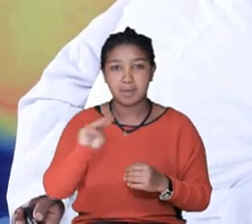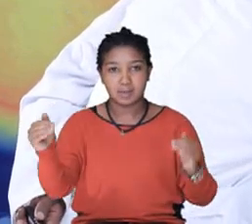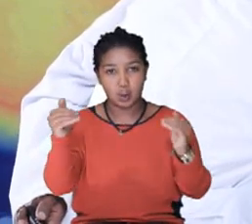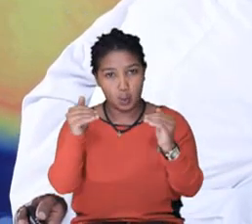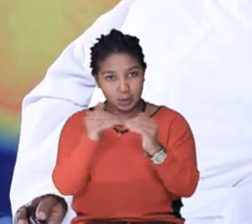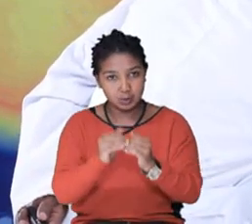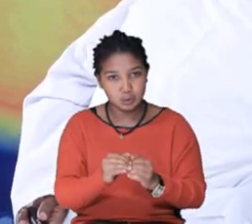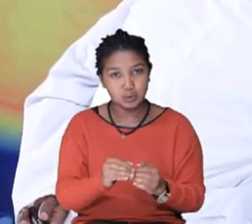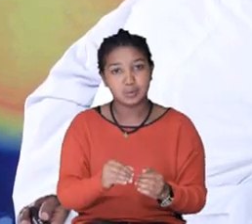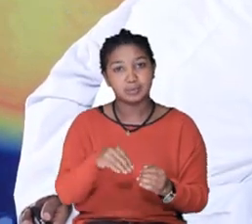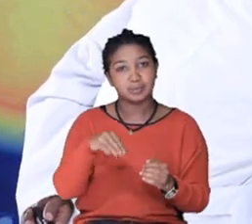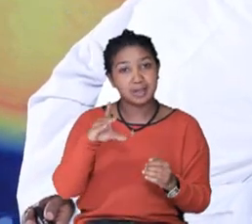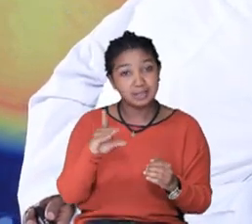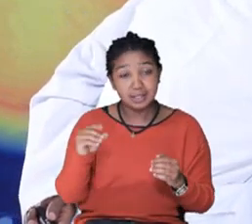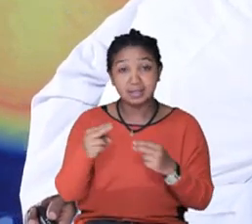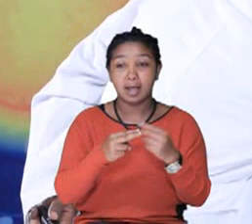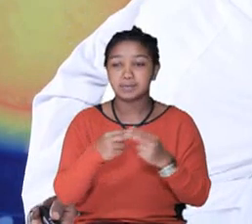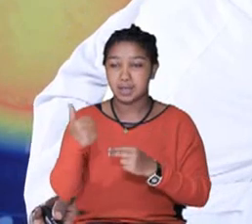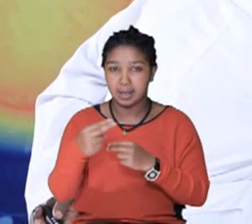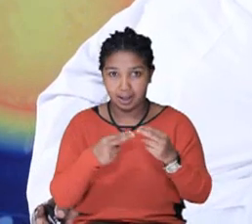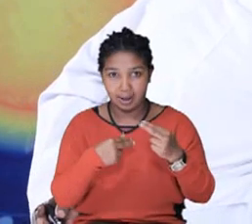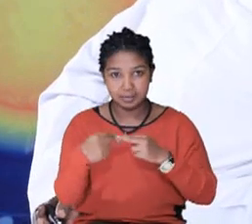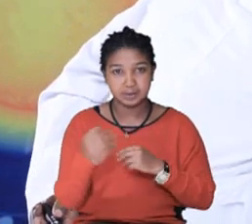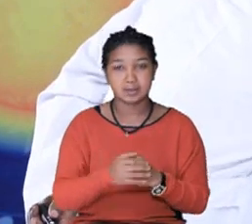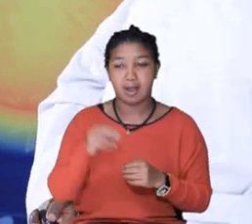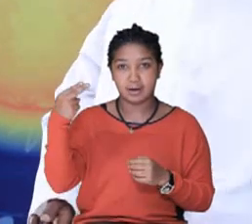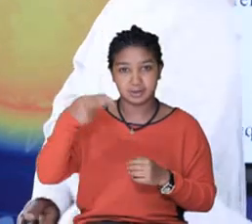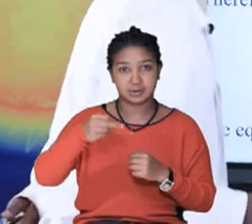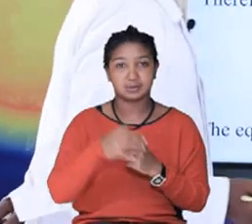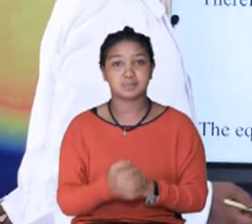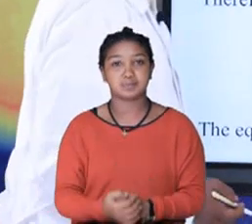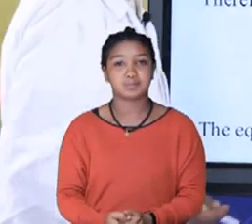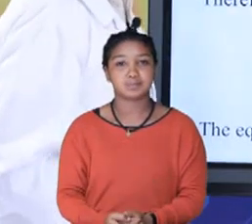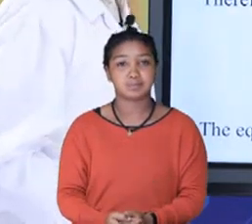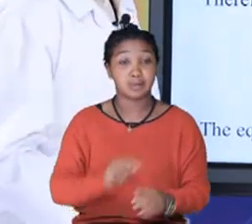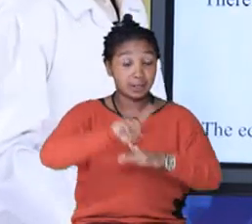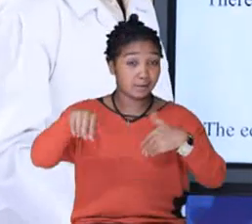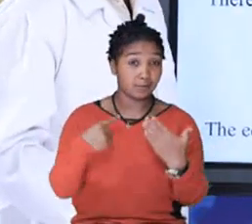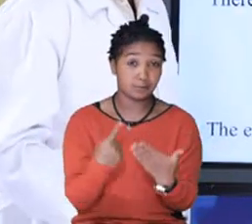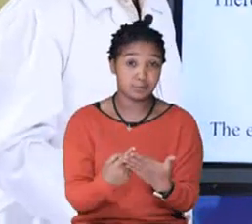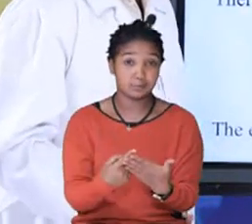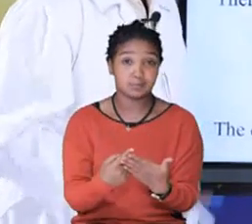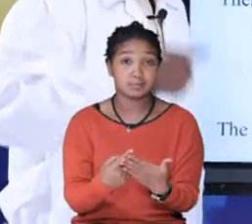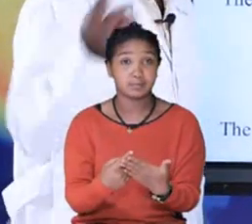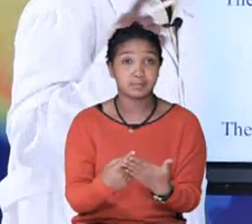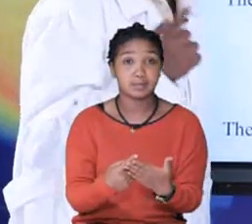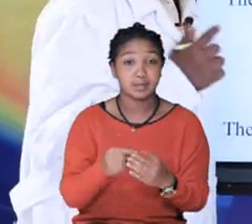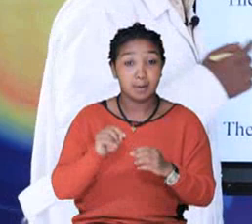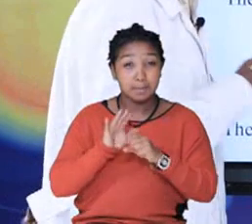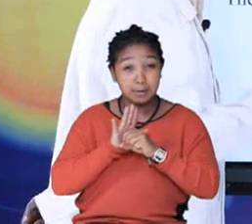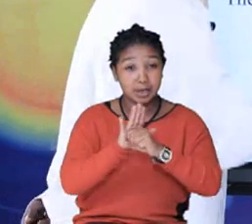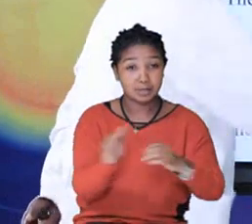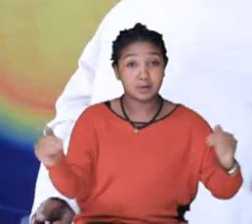to density times A times H. Therefore, pressure